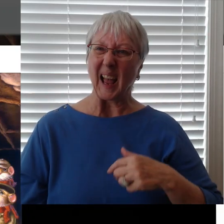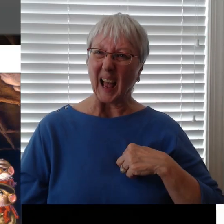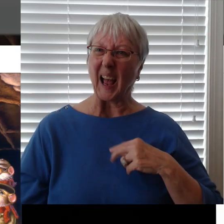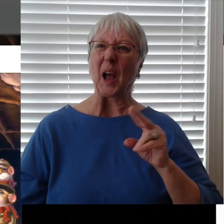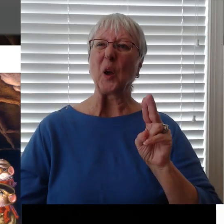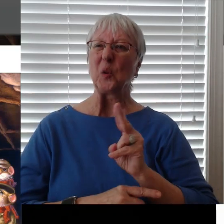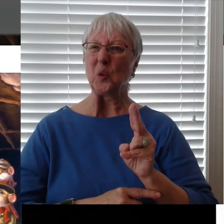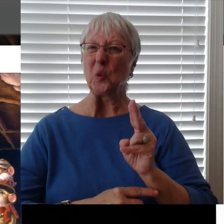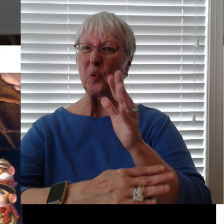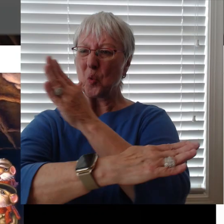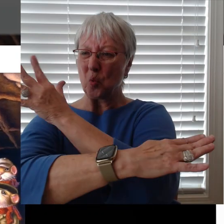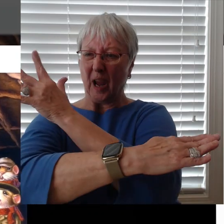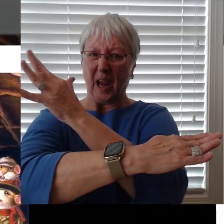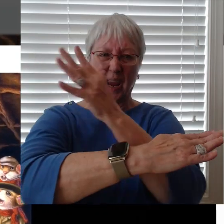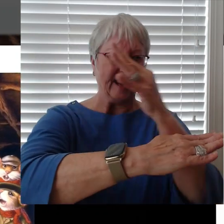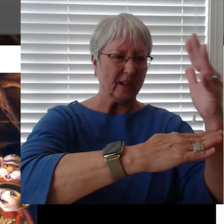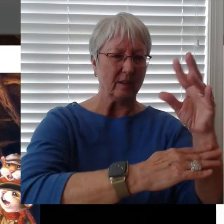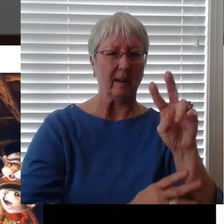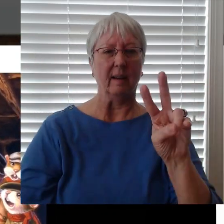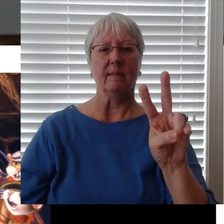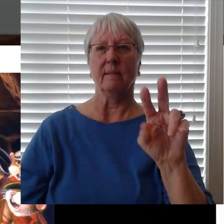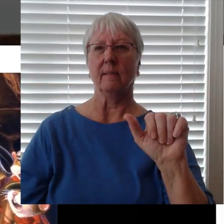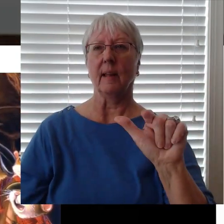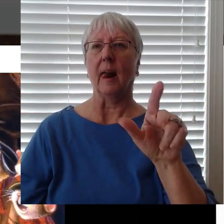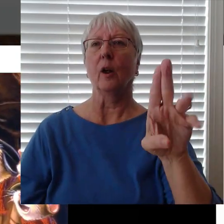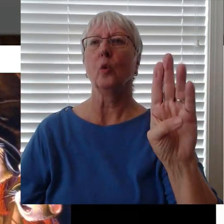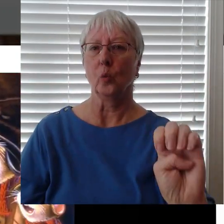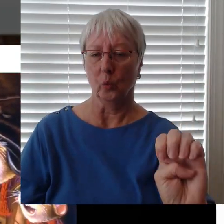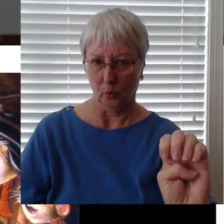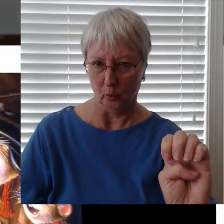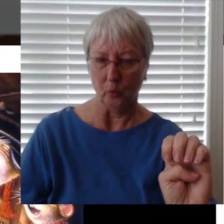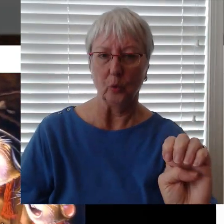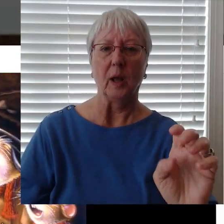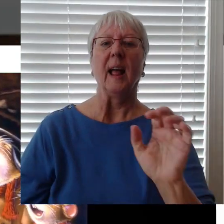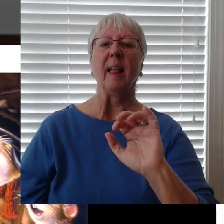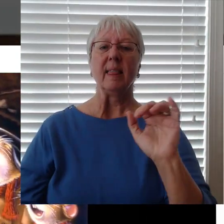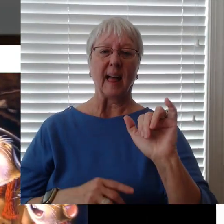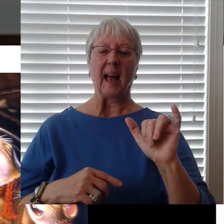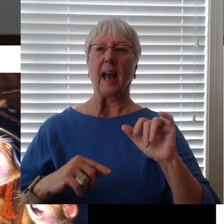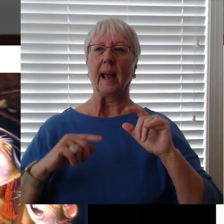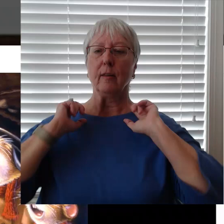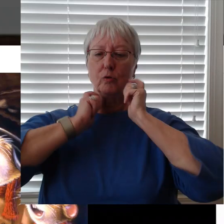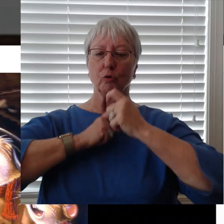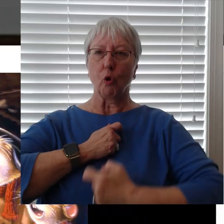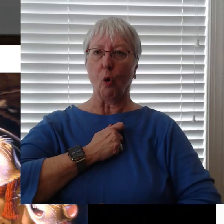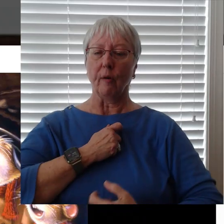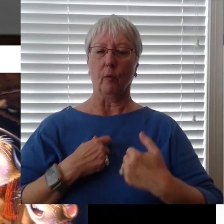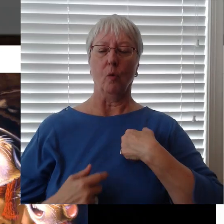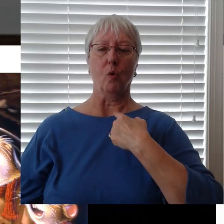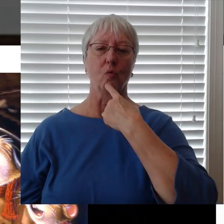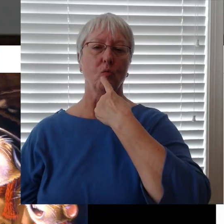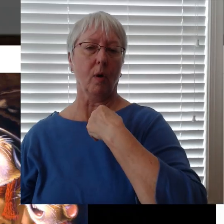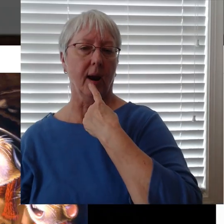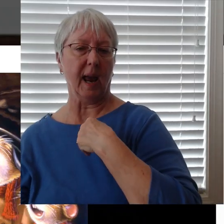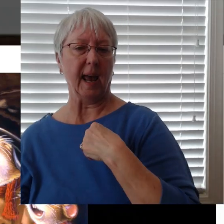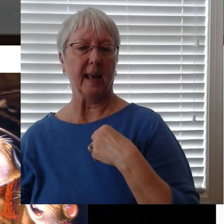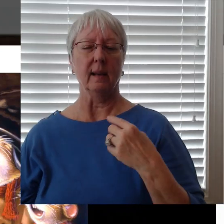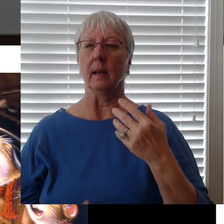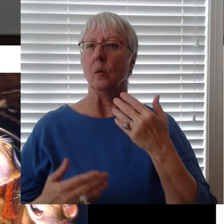of value, the same focal color, a cadmium red for the scarves, and an overall neutral palette that plays with